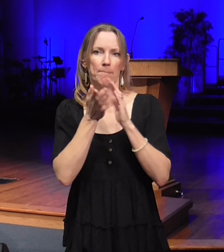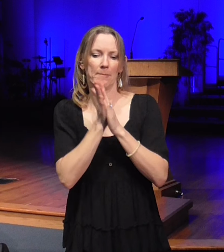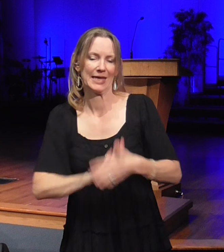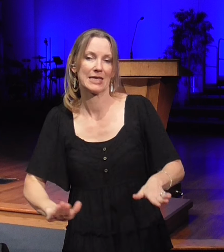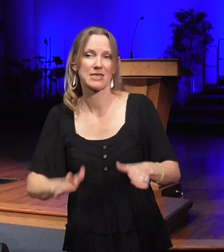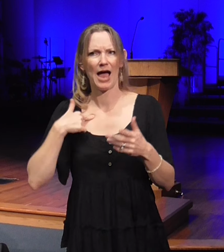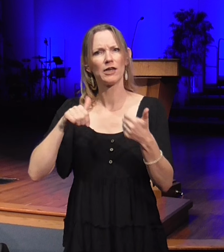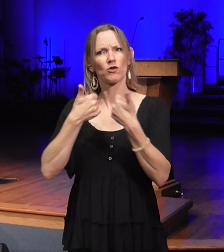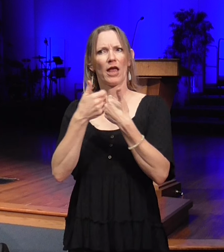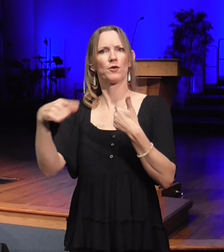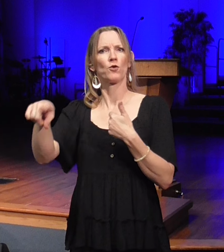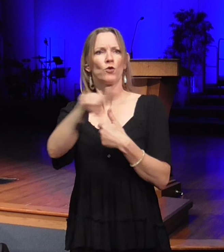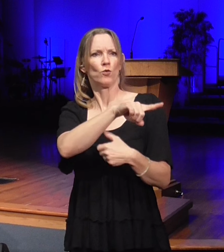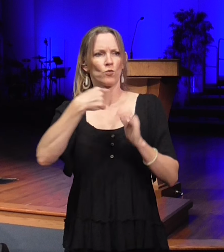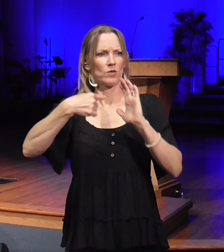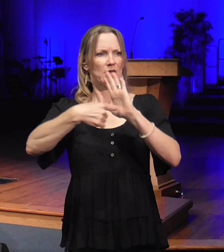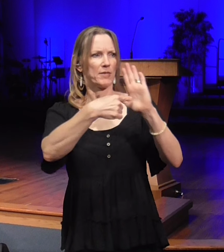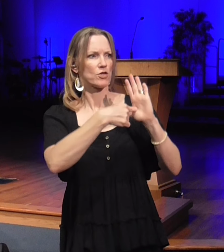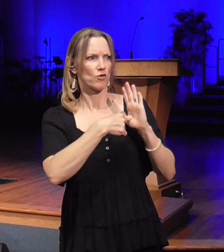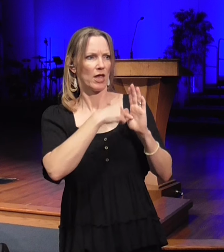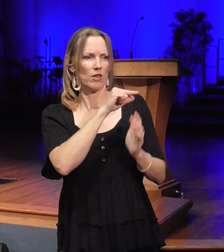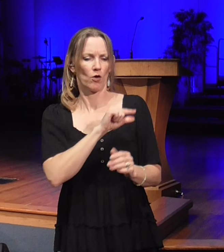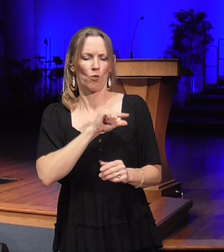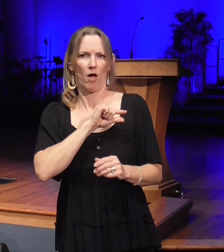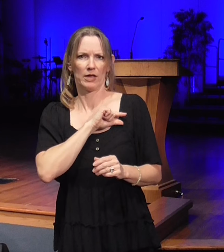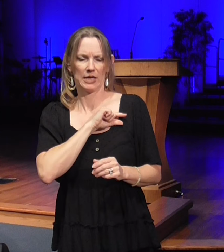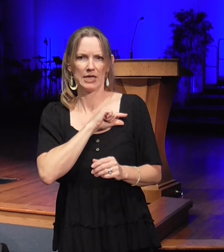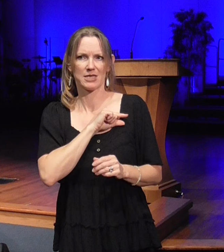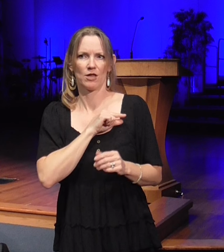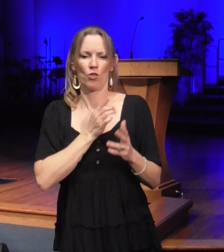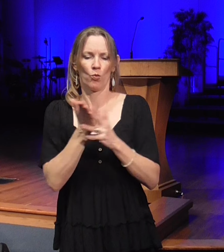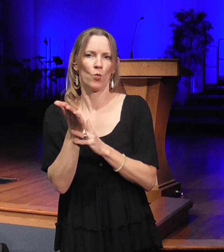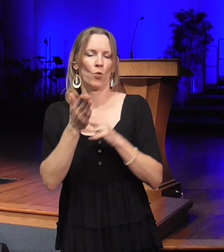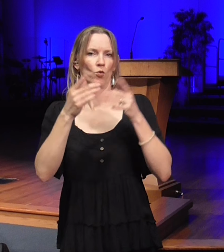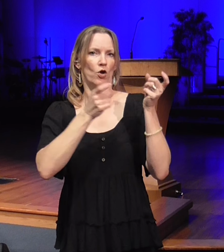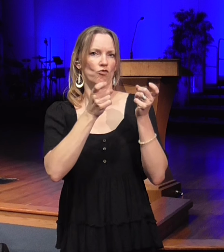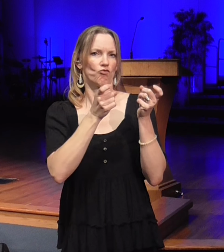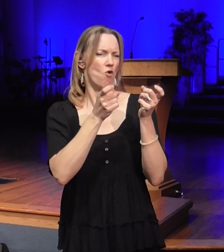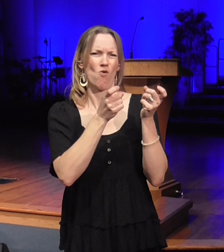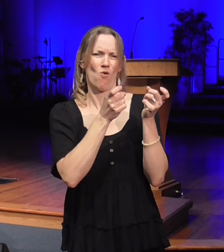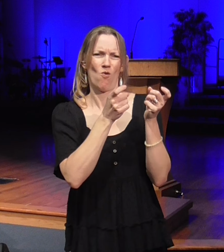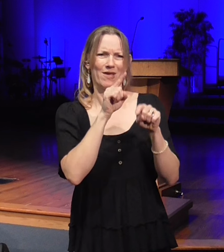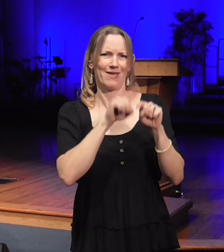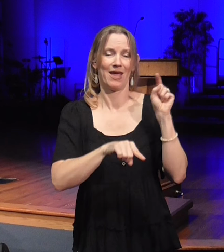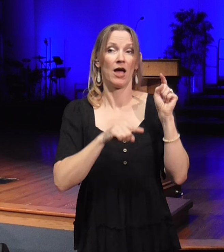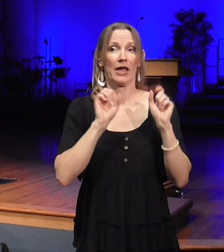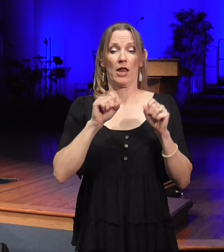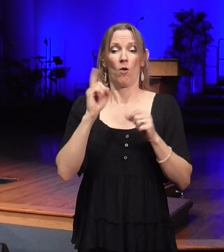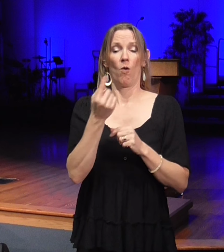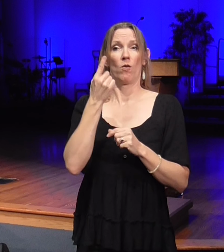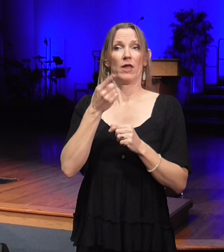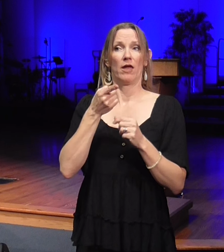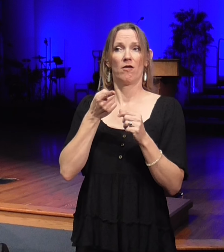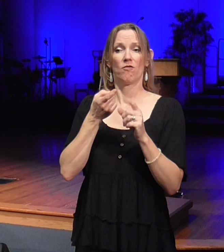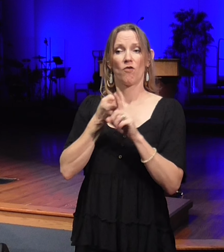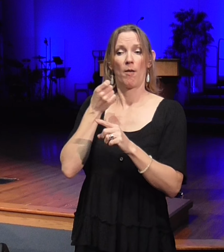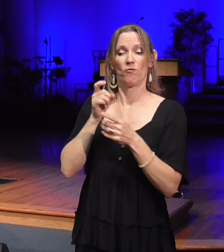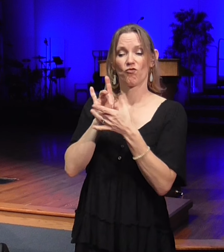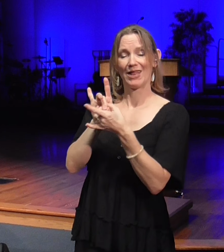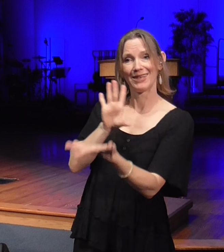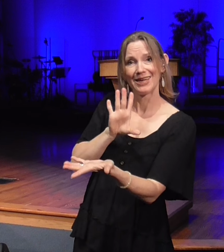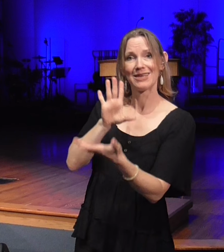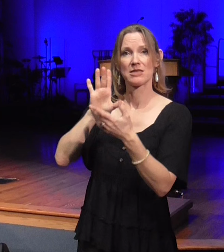you to demonstrate any of those qualities through control. It's only through release and letting go, returning